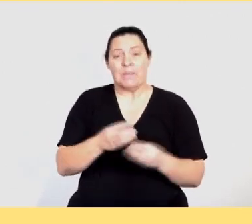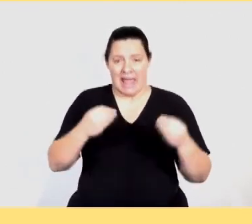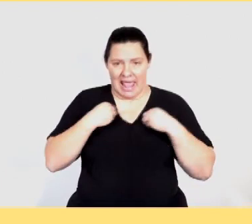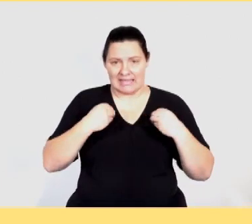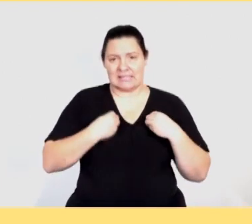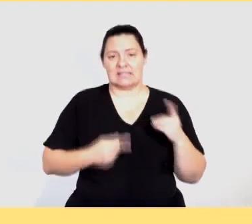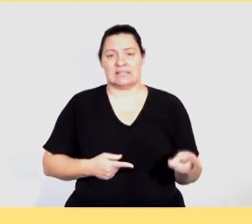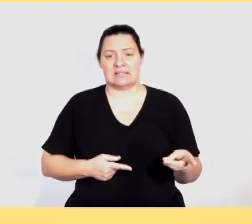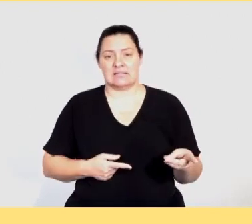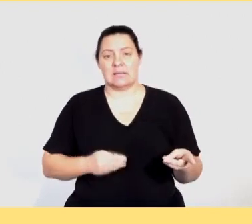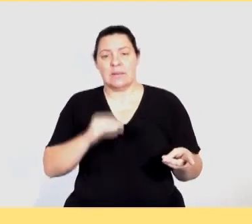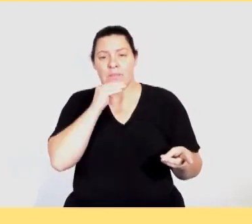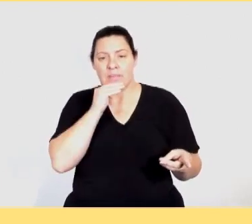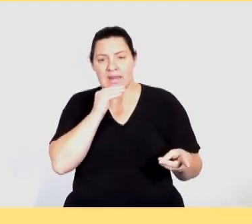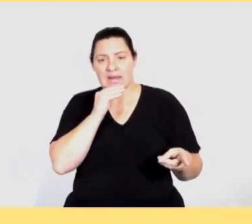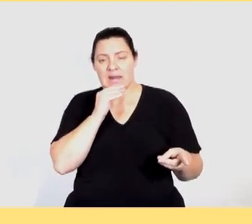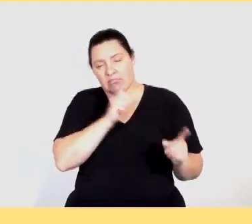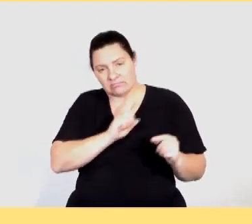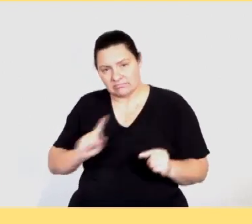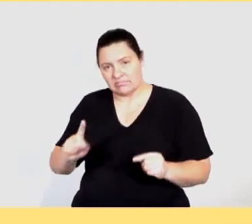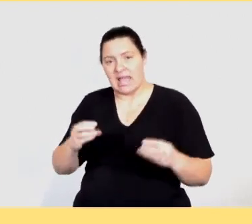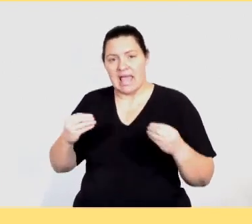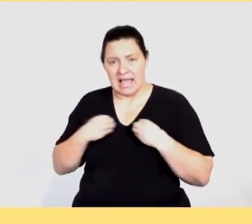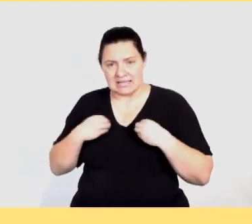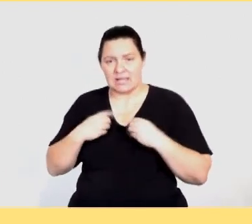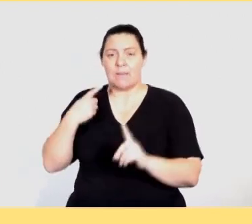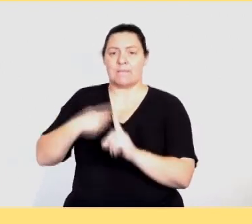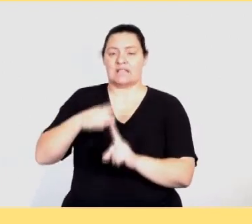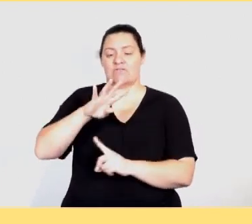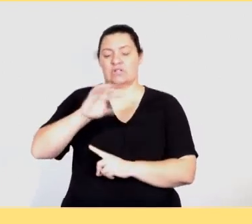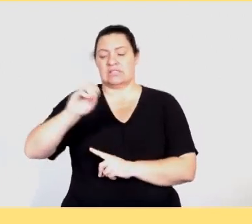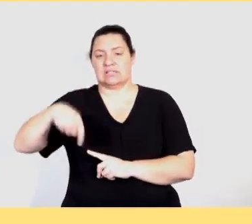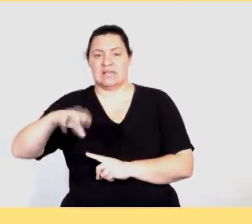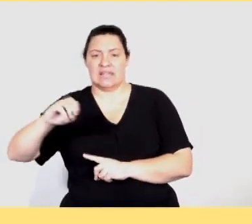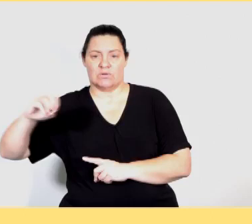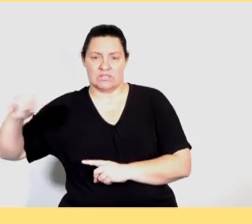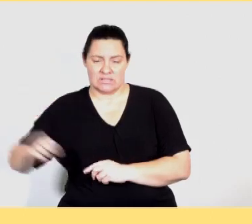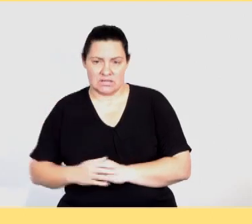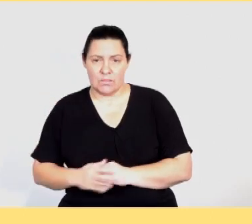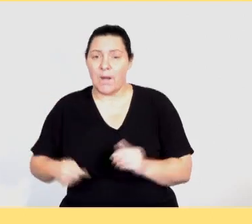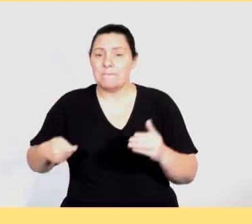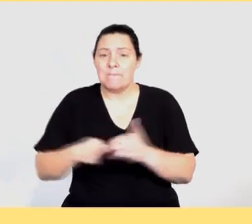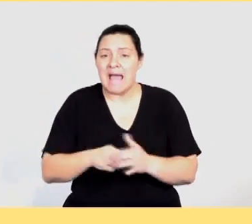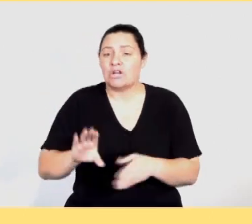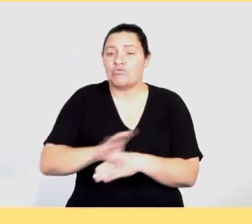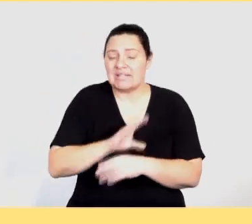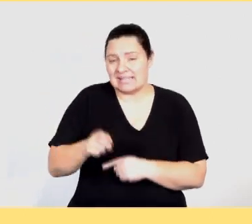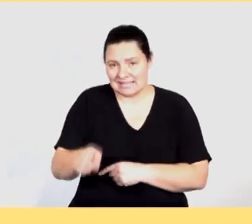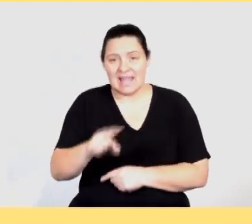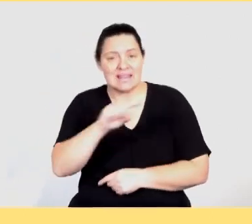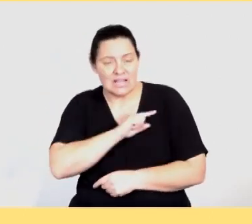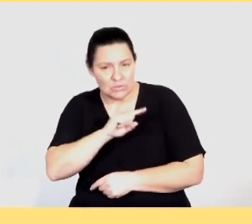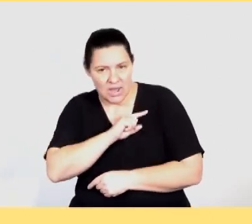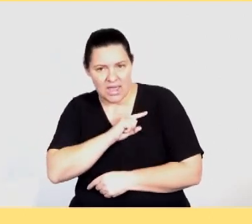is an asset. That means I'm coming to my assets plus 40,000. But we bought it on